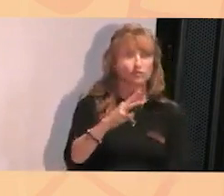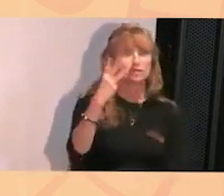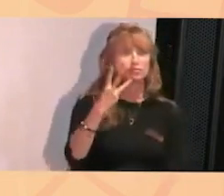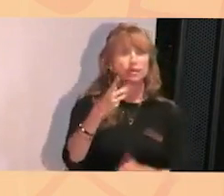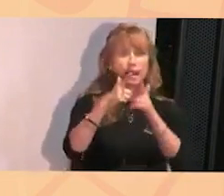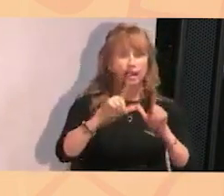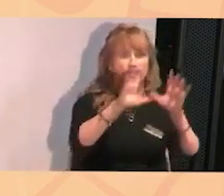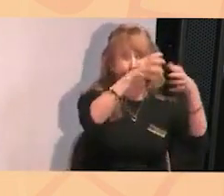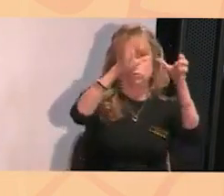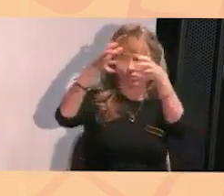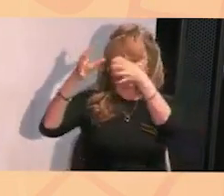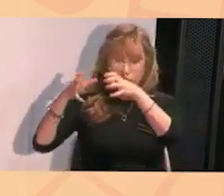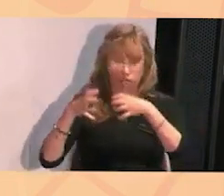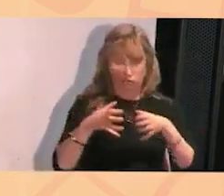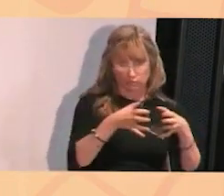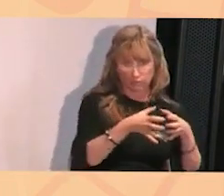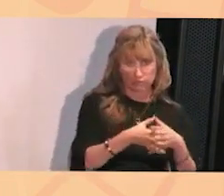play a clip.